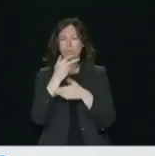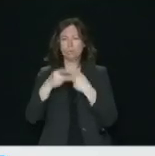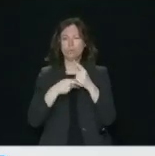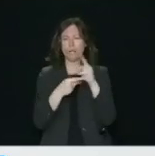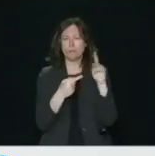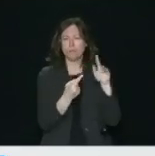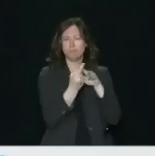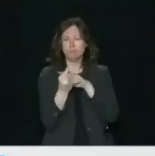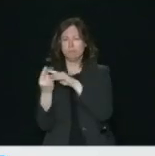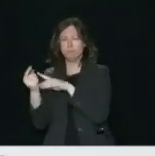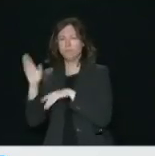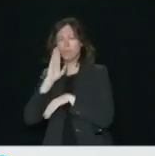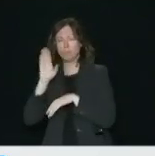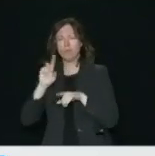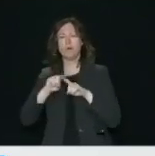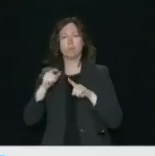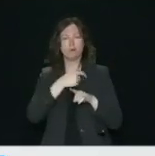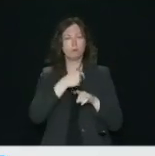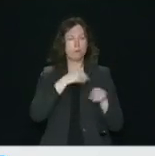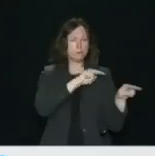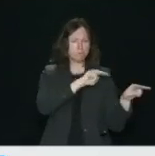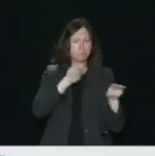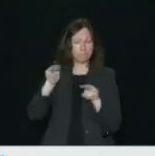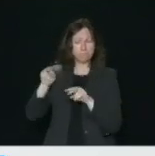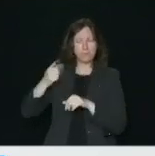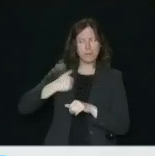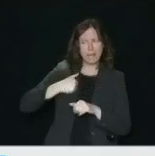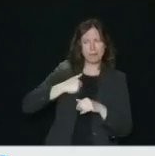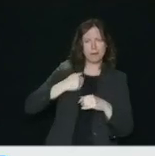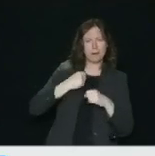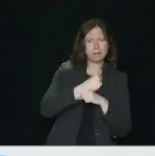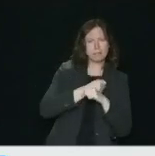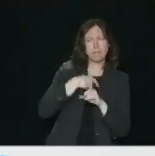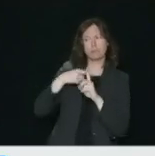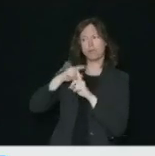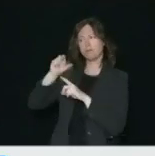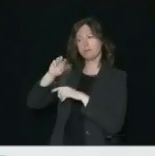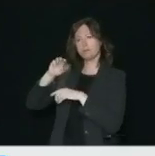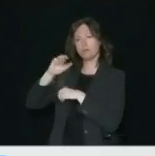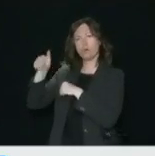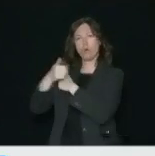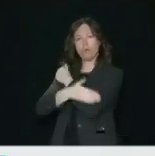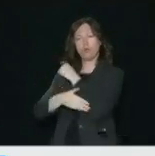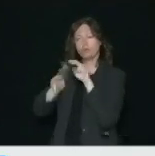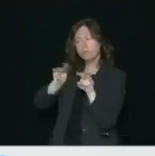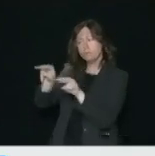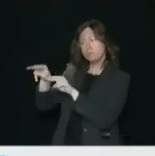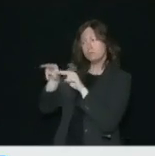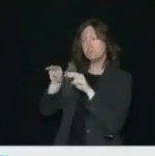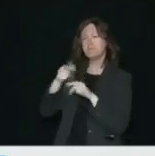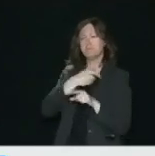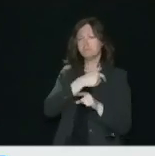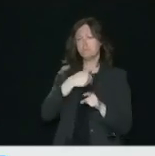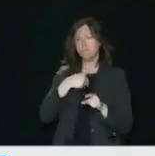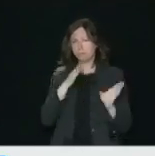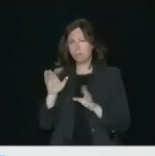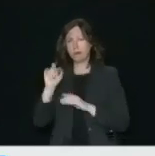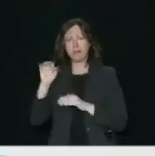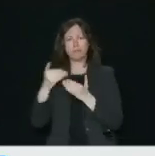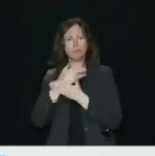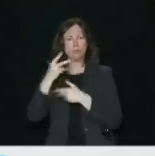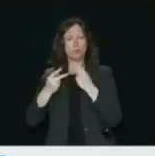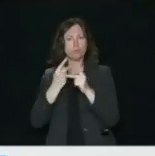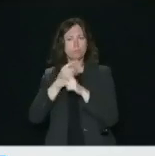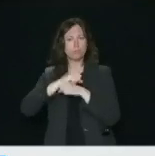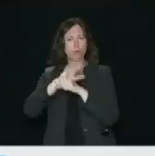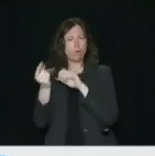and stressful to navigate. If you are having a difficult time, know that you're not alone and help is available.